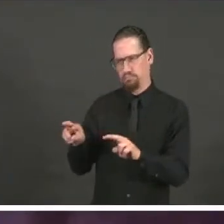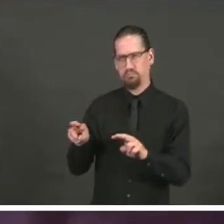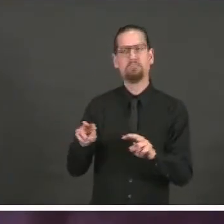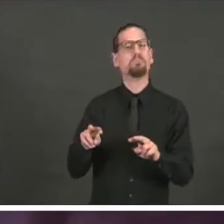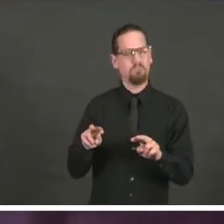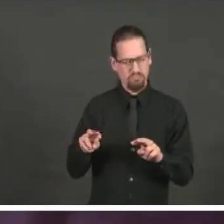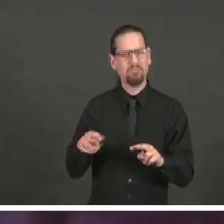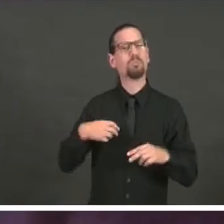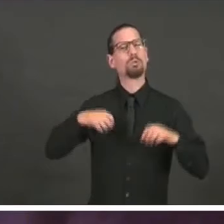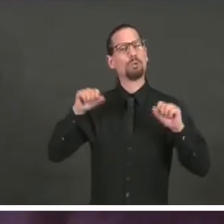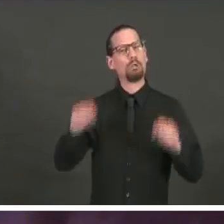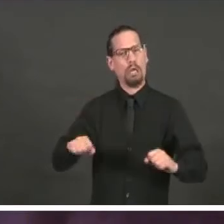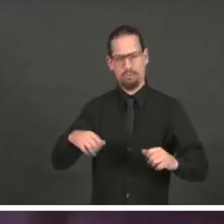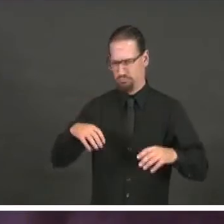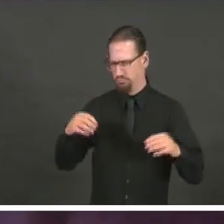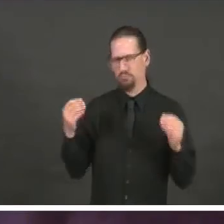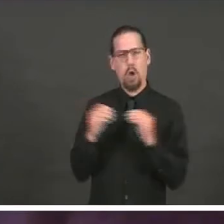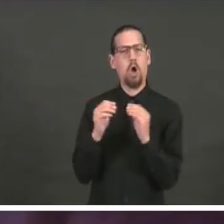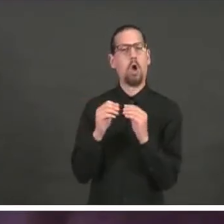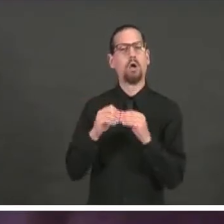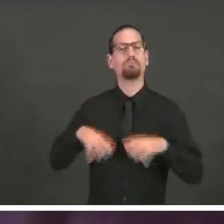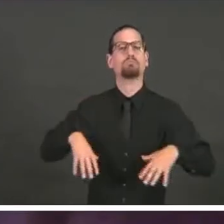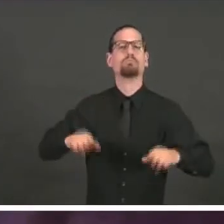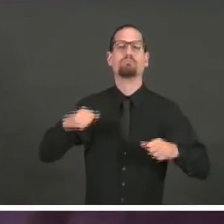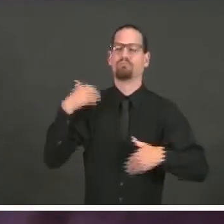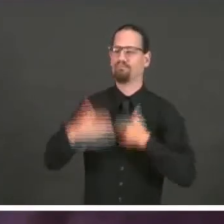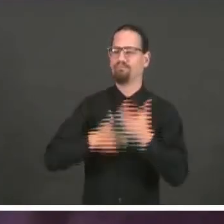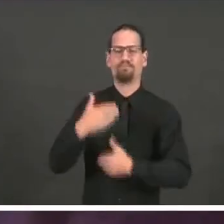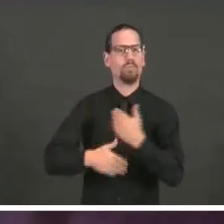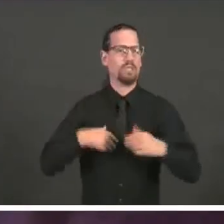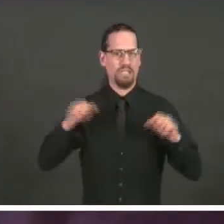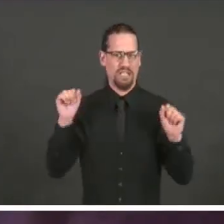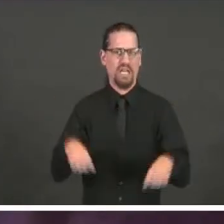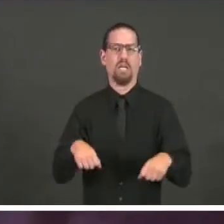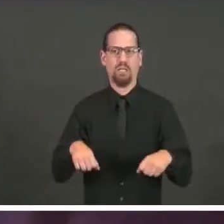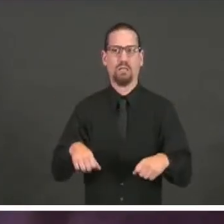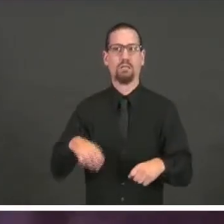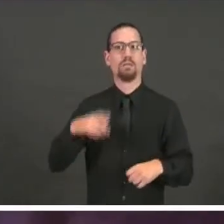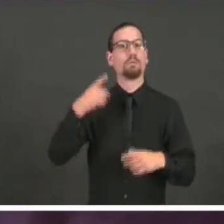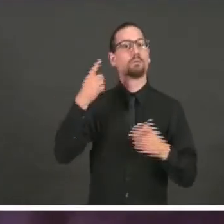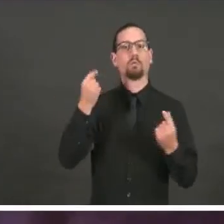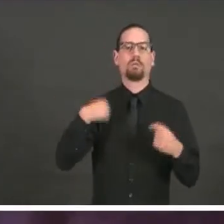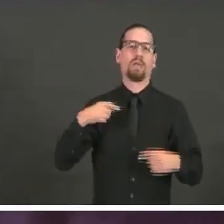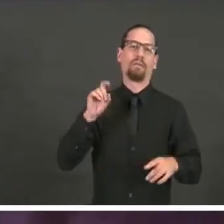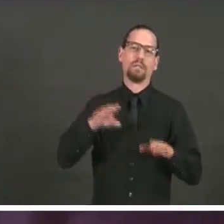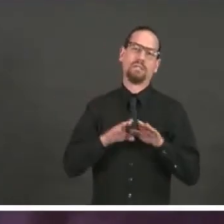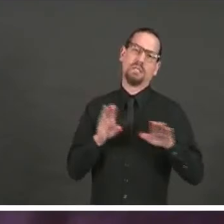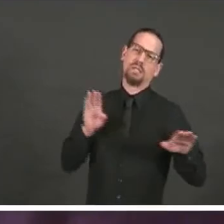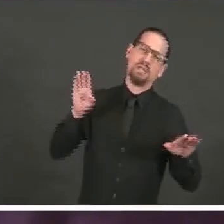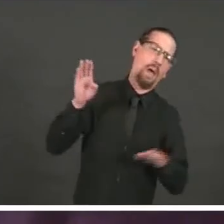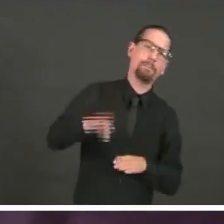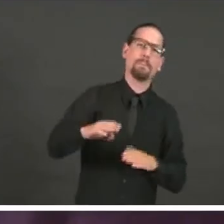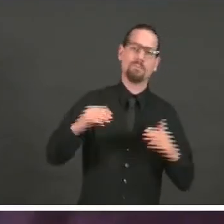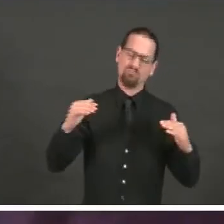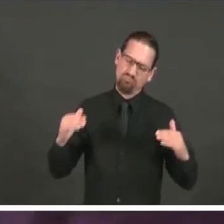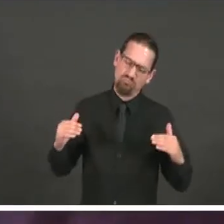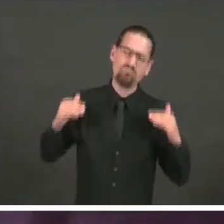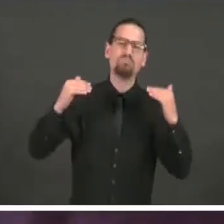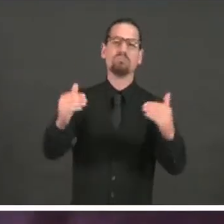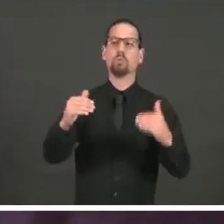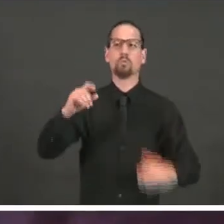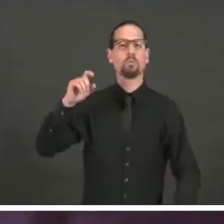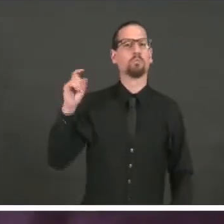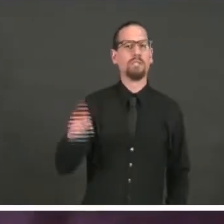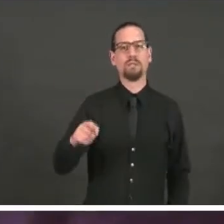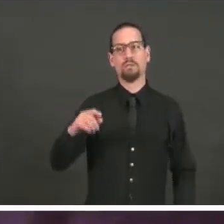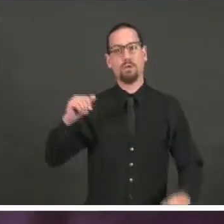lead. And that means we have to step up. Teachers, we hear you, we see you. We have to make sure that you feel comfortable coming back